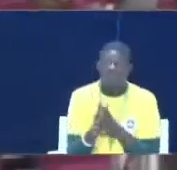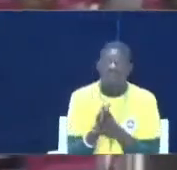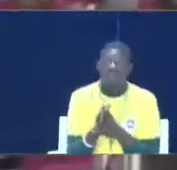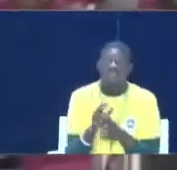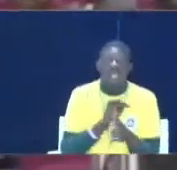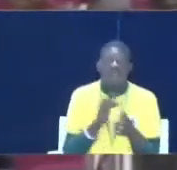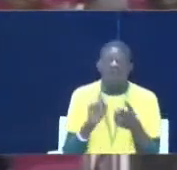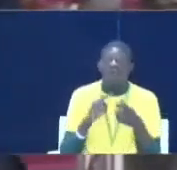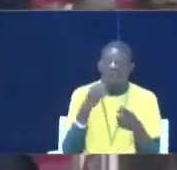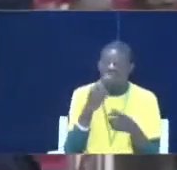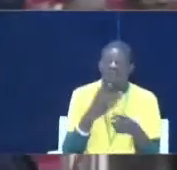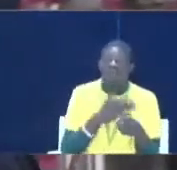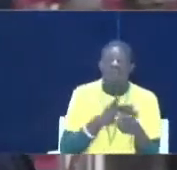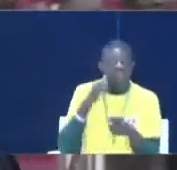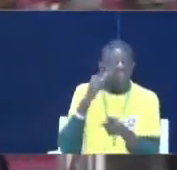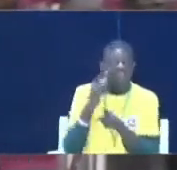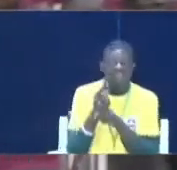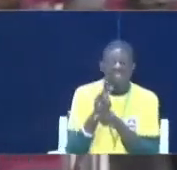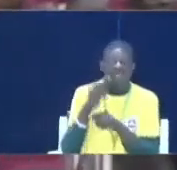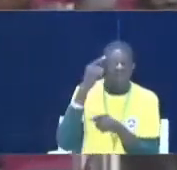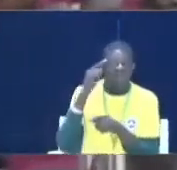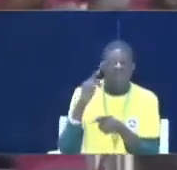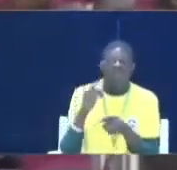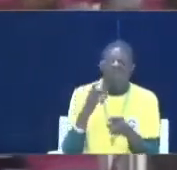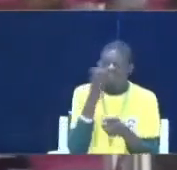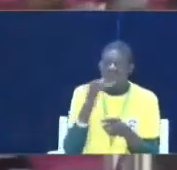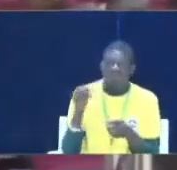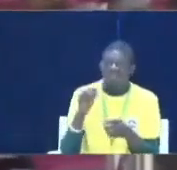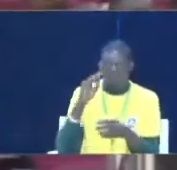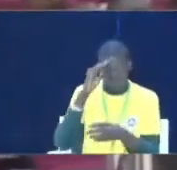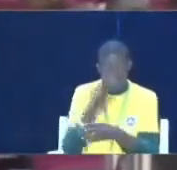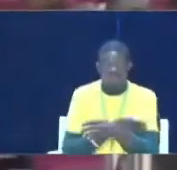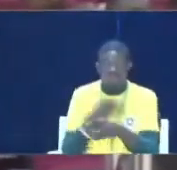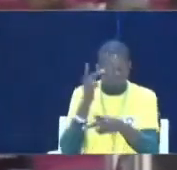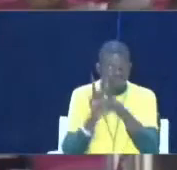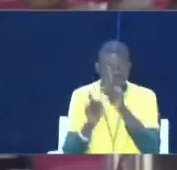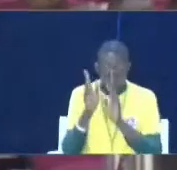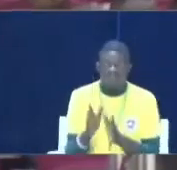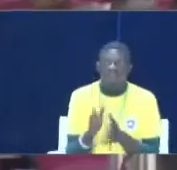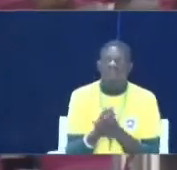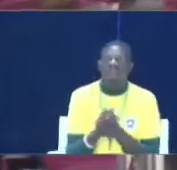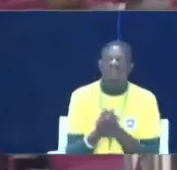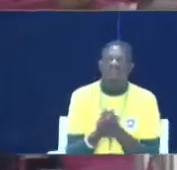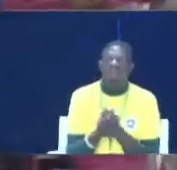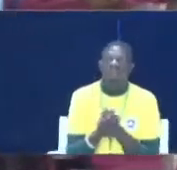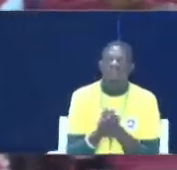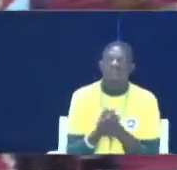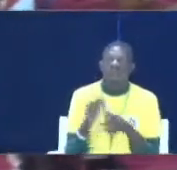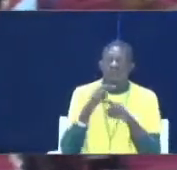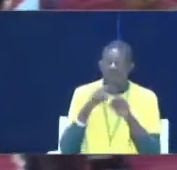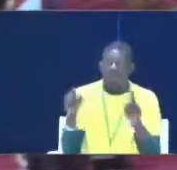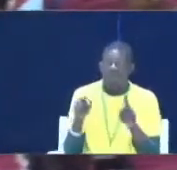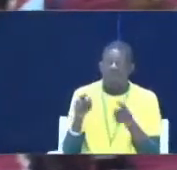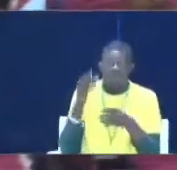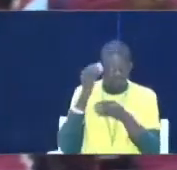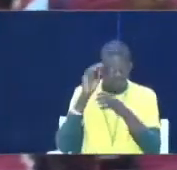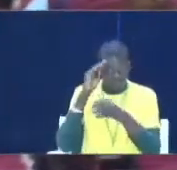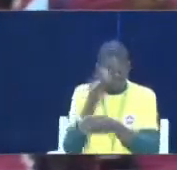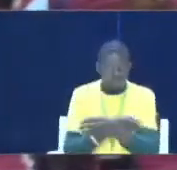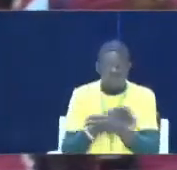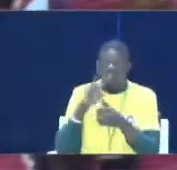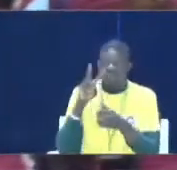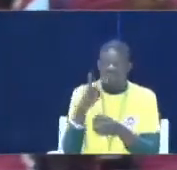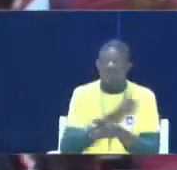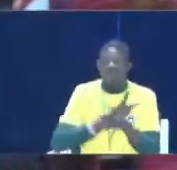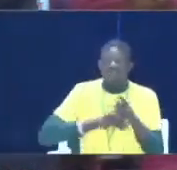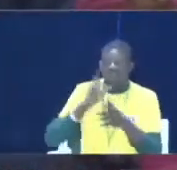I want to thank my dear sister for speaking about the sons of the prophet. But the sons of the prophet in 2 Kings chapter